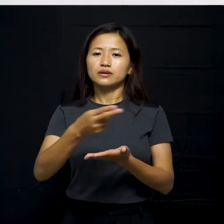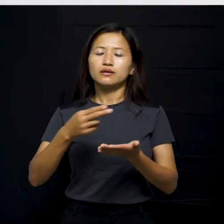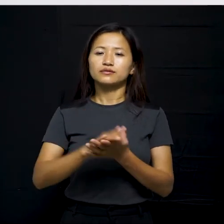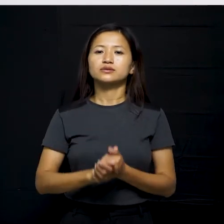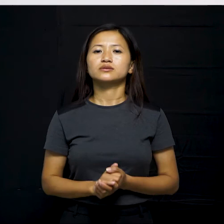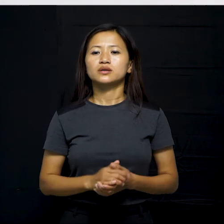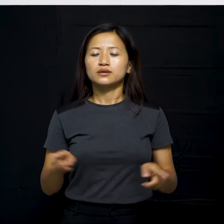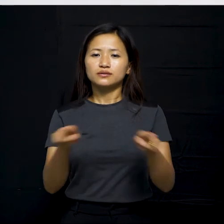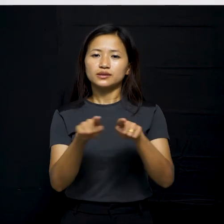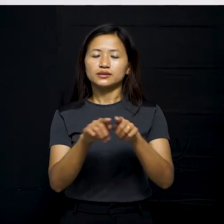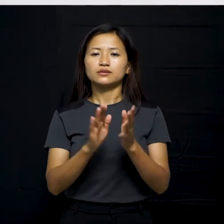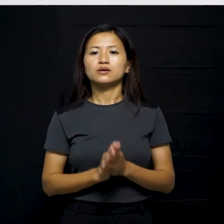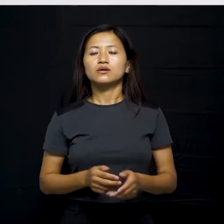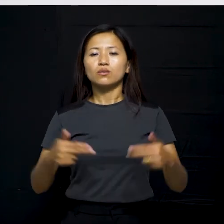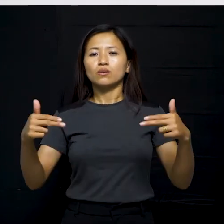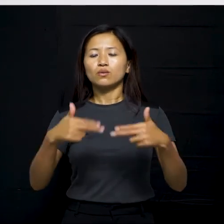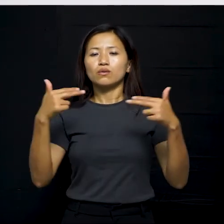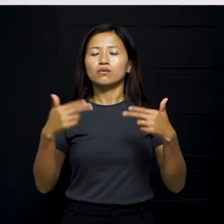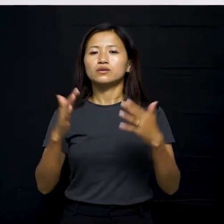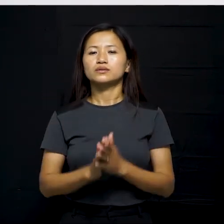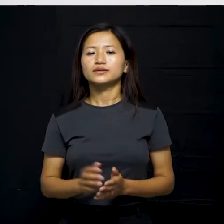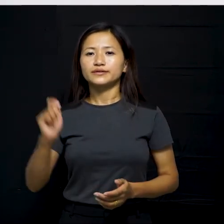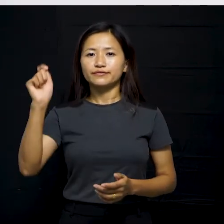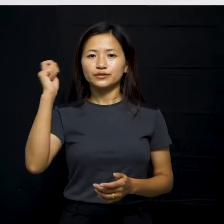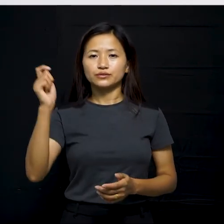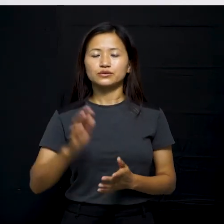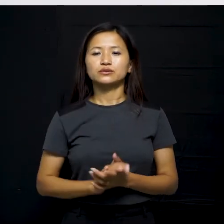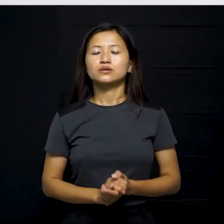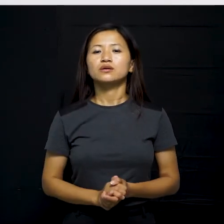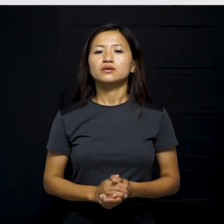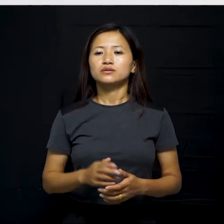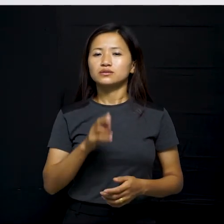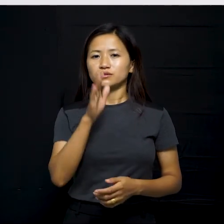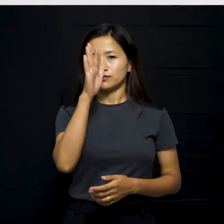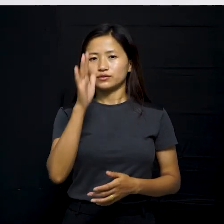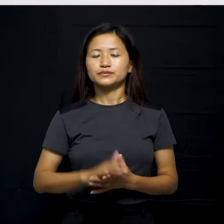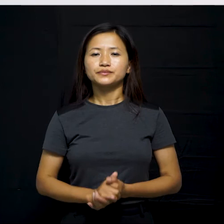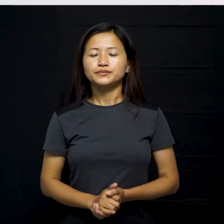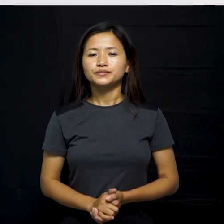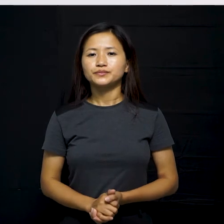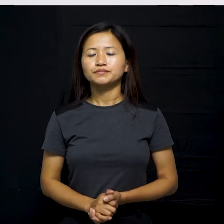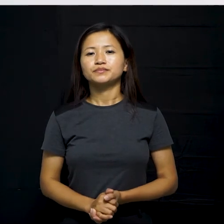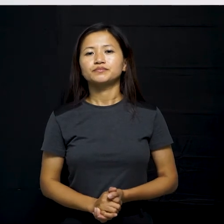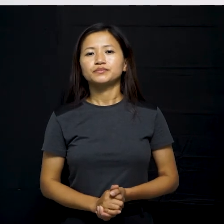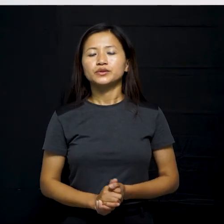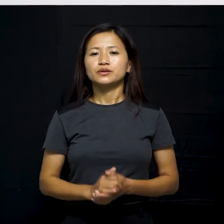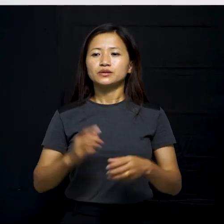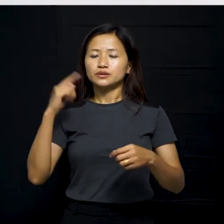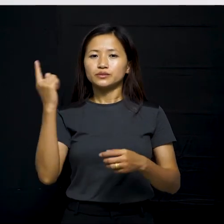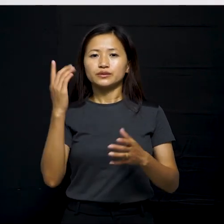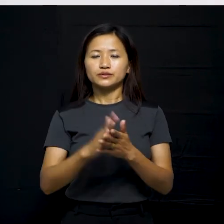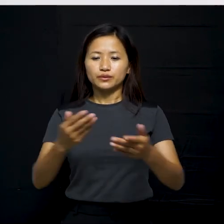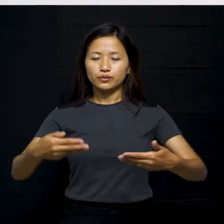festivals are related to war, the victories, right? So it is false. Then the third one is spinning and weaving are